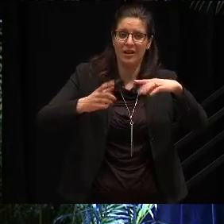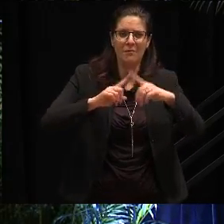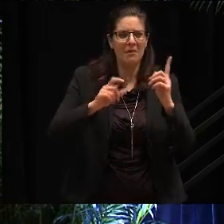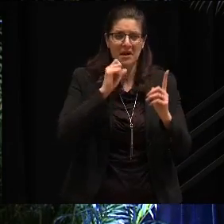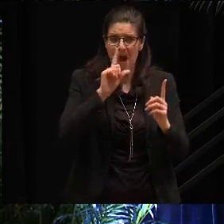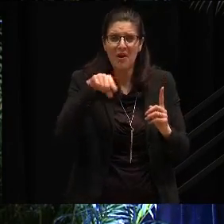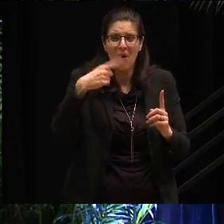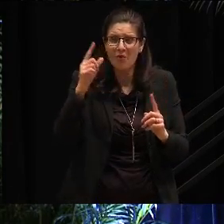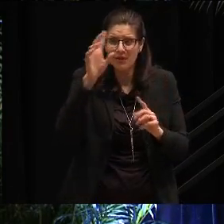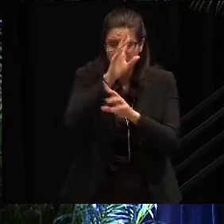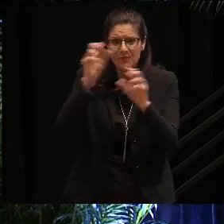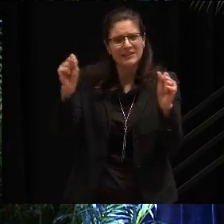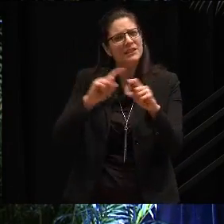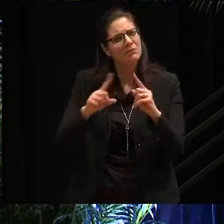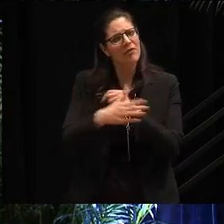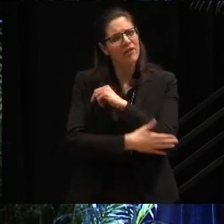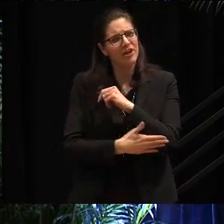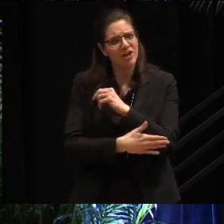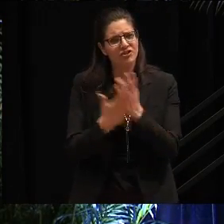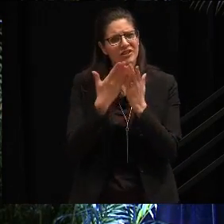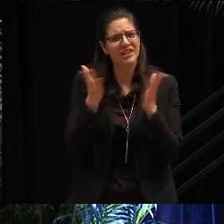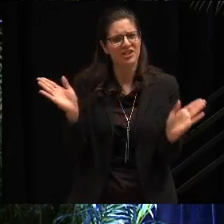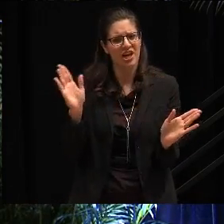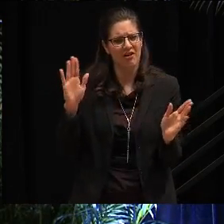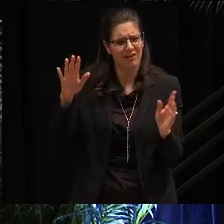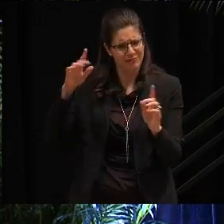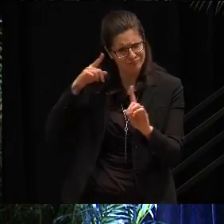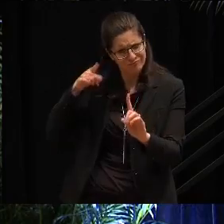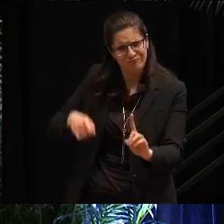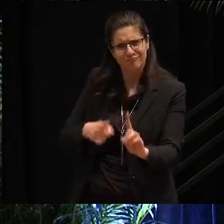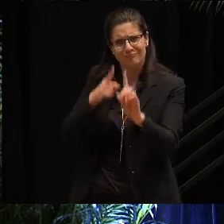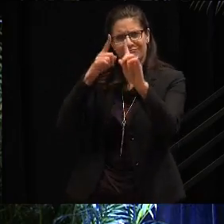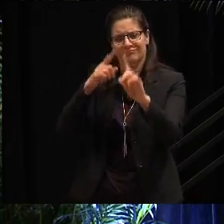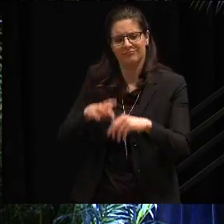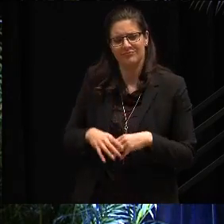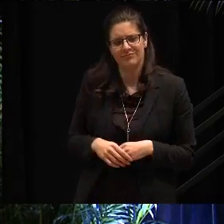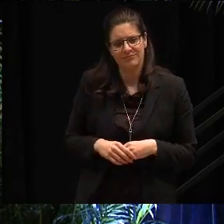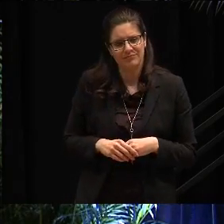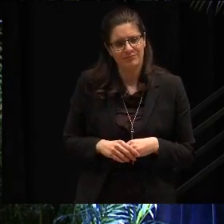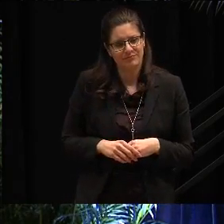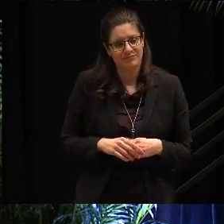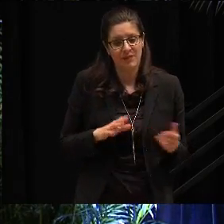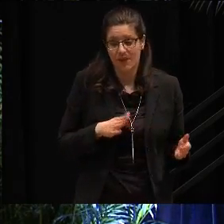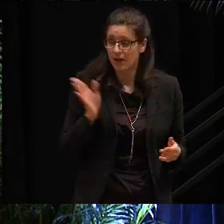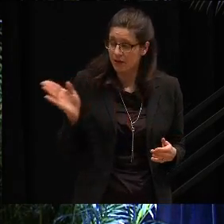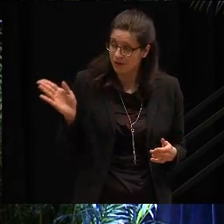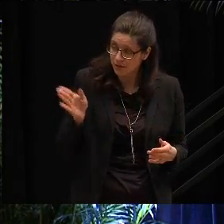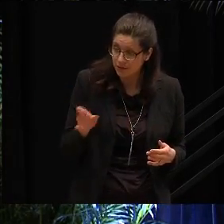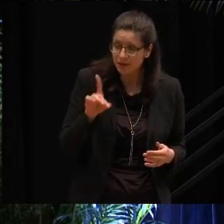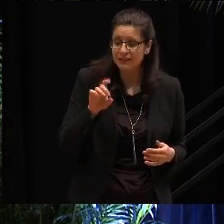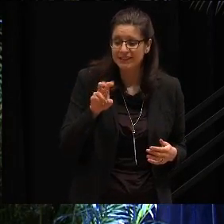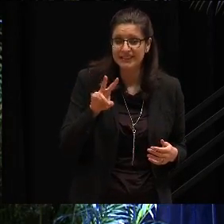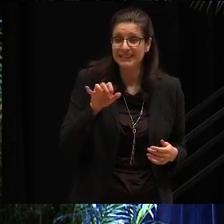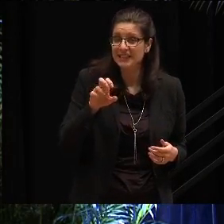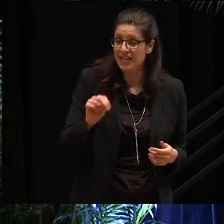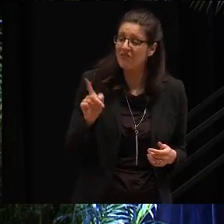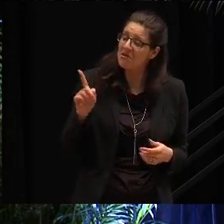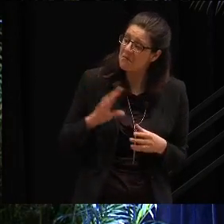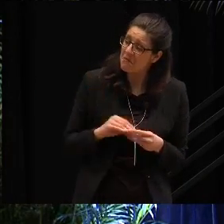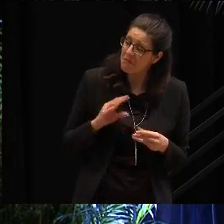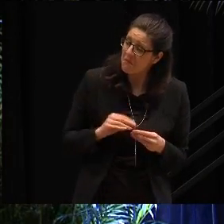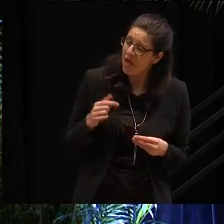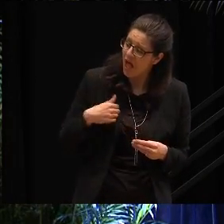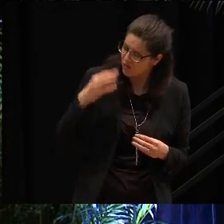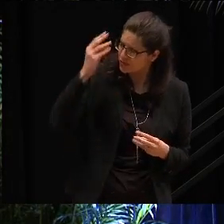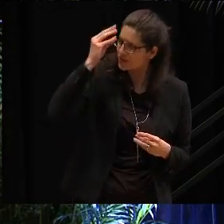just about the direction of the country. And so I think, and something that Devin said made me think a bit. I was